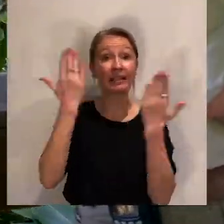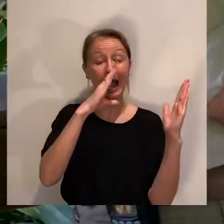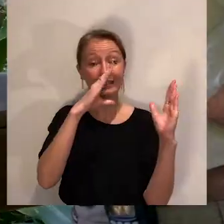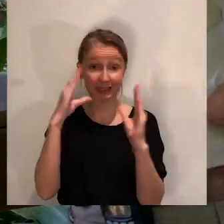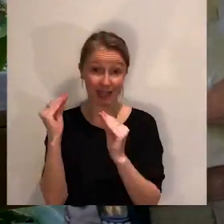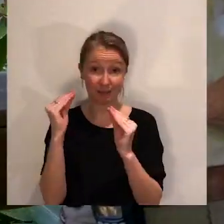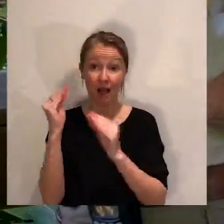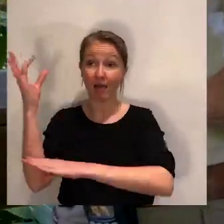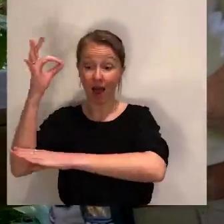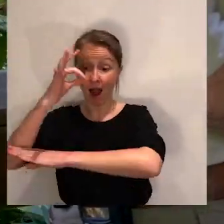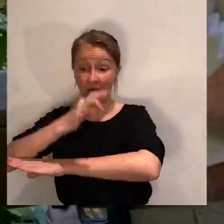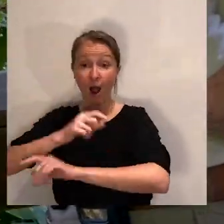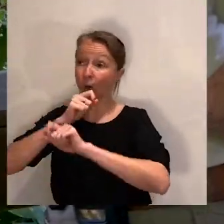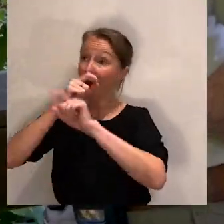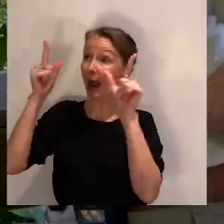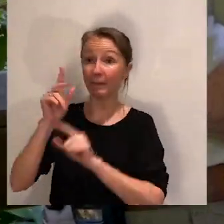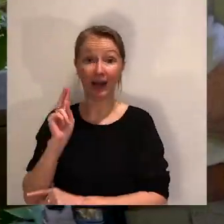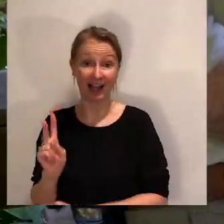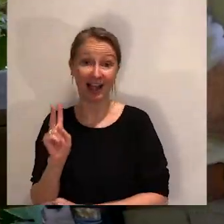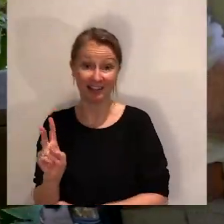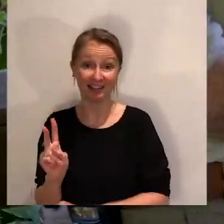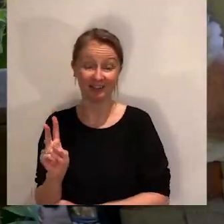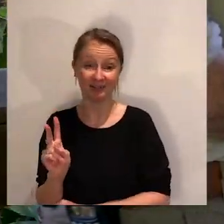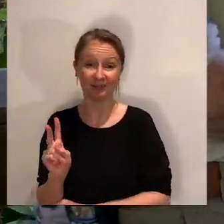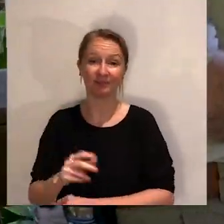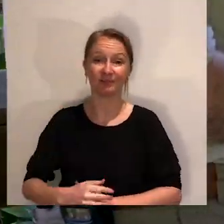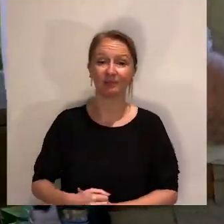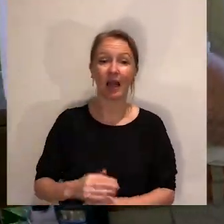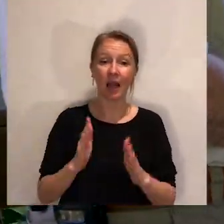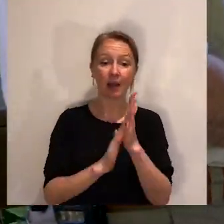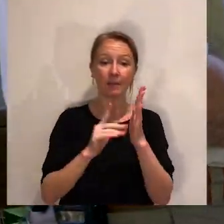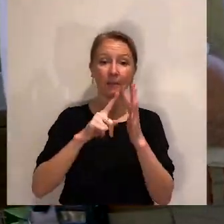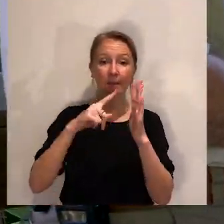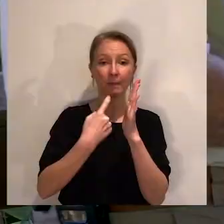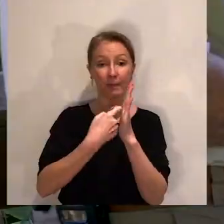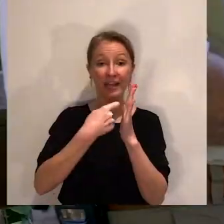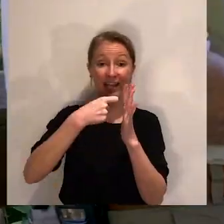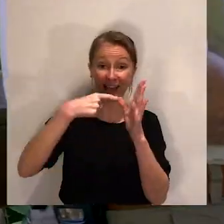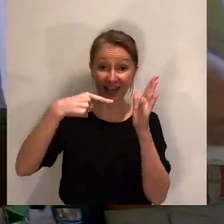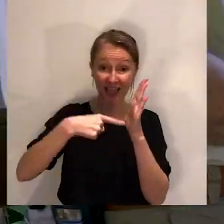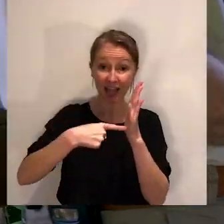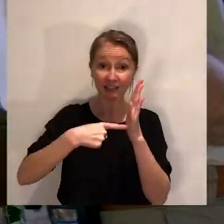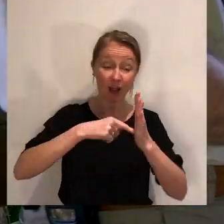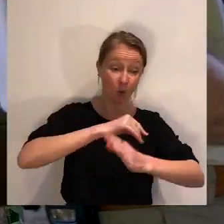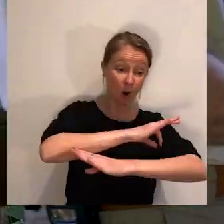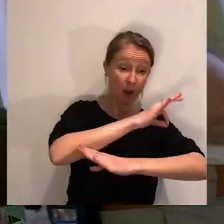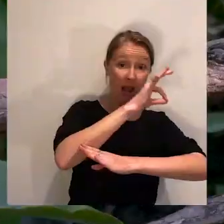and they sleep in the middle of the day to conserve energy. Meerkats, diurnal, active all day, sleep at night like